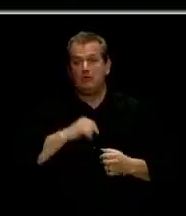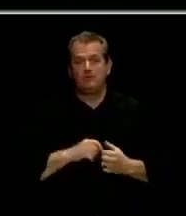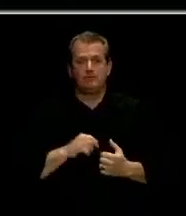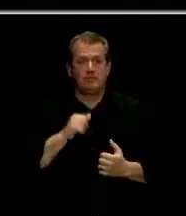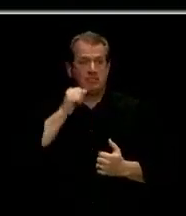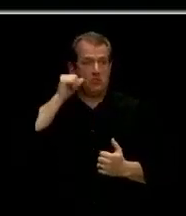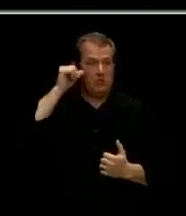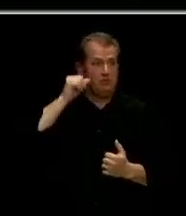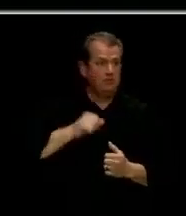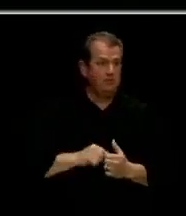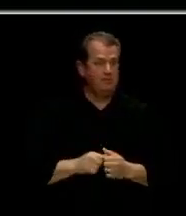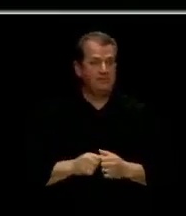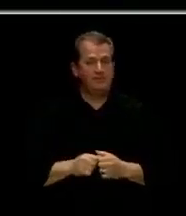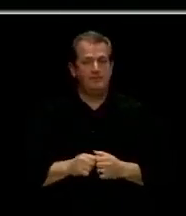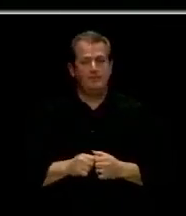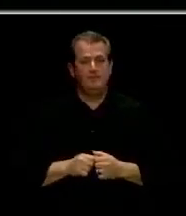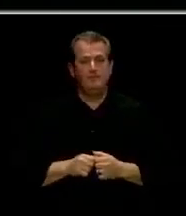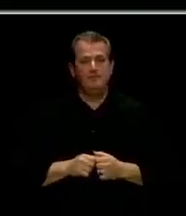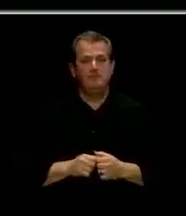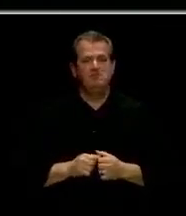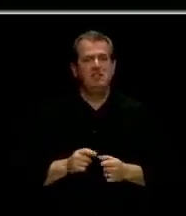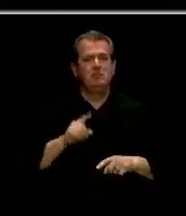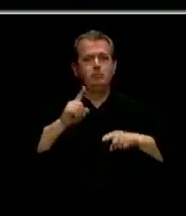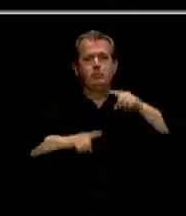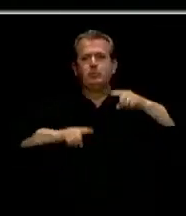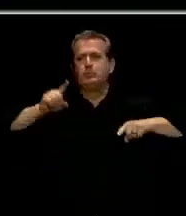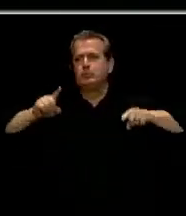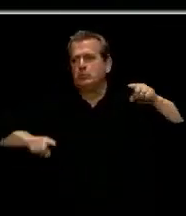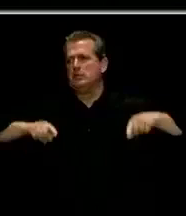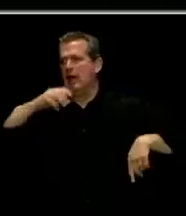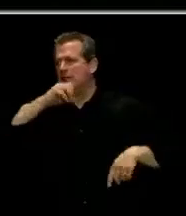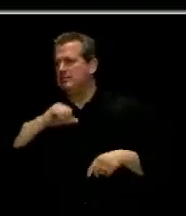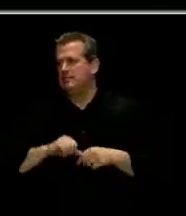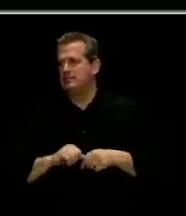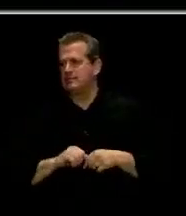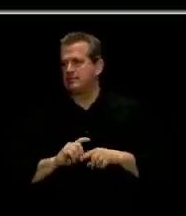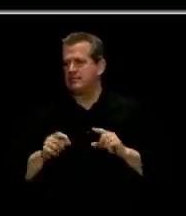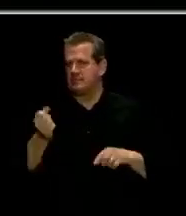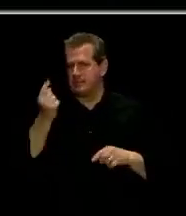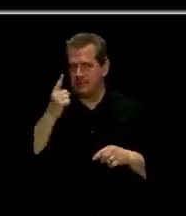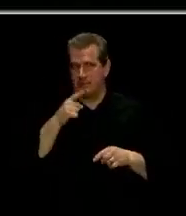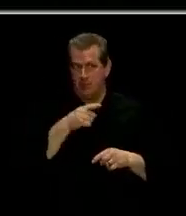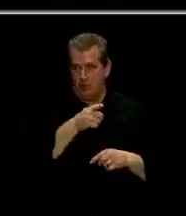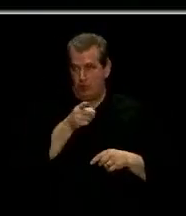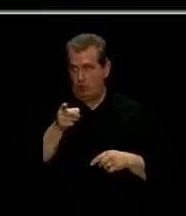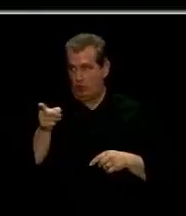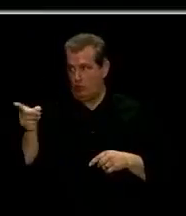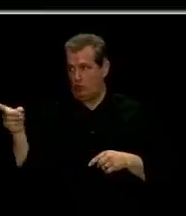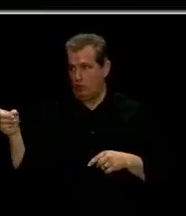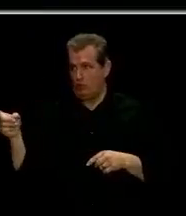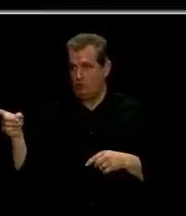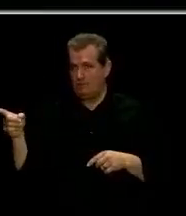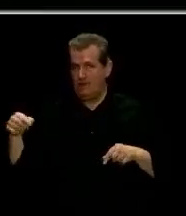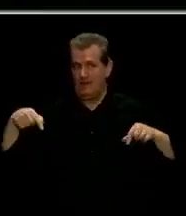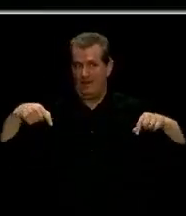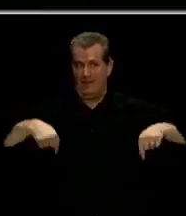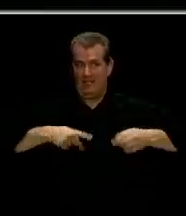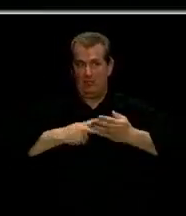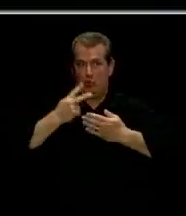an adult, a variety of ages. But it's people like you that make this program